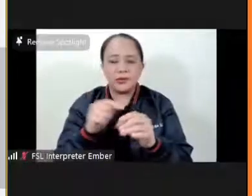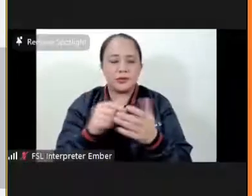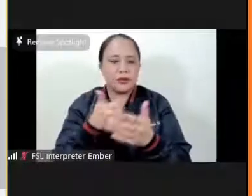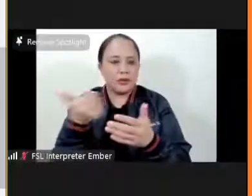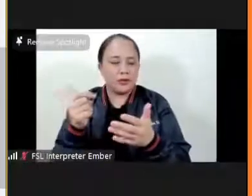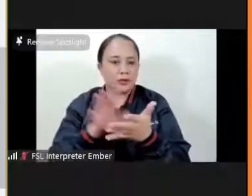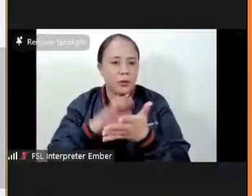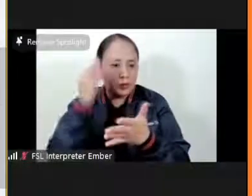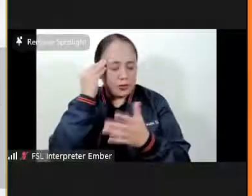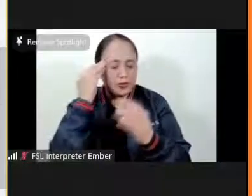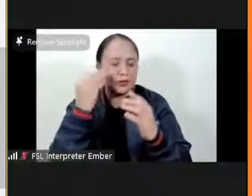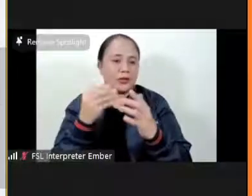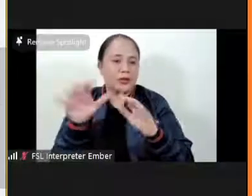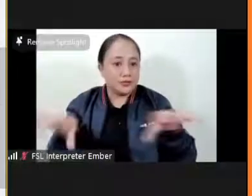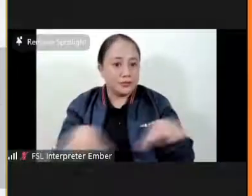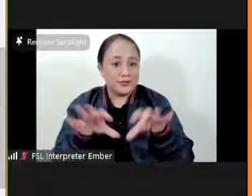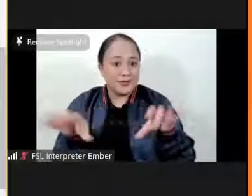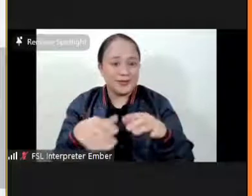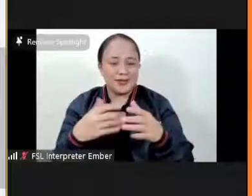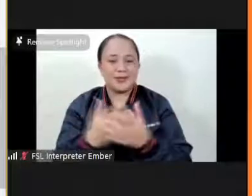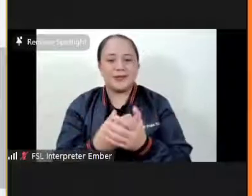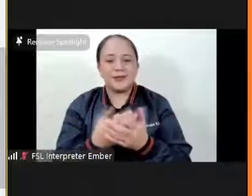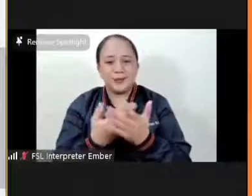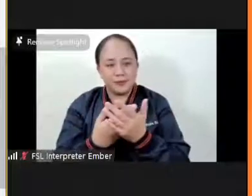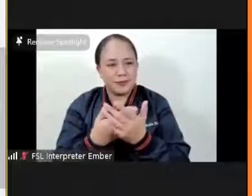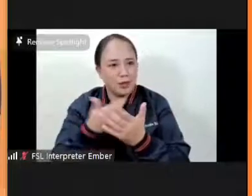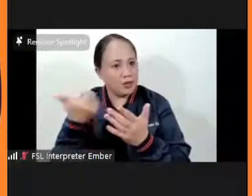activities and resources.